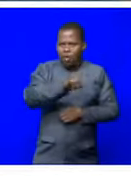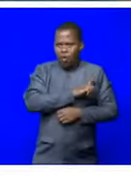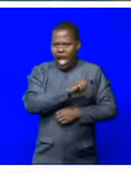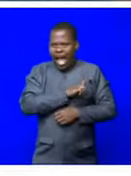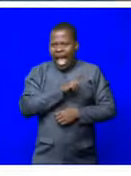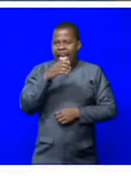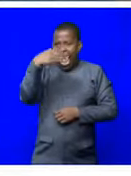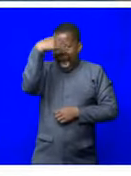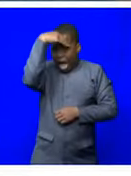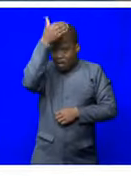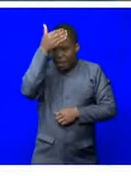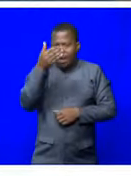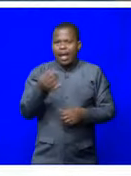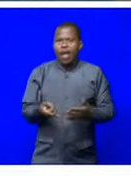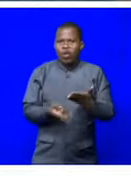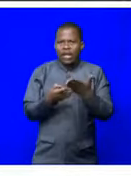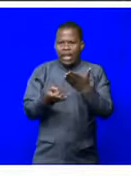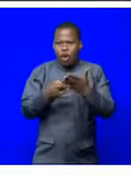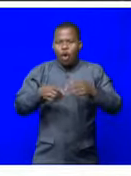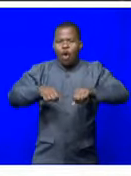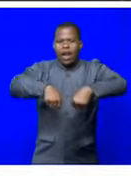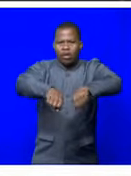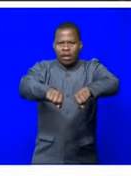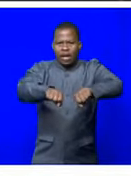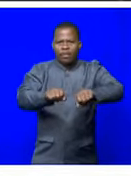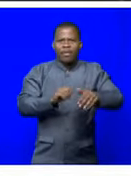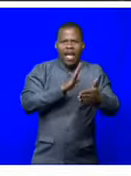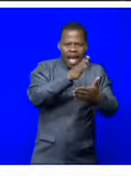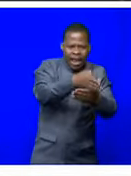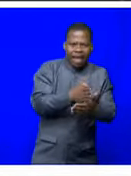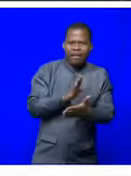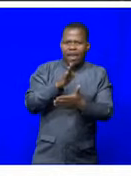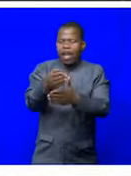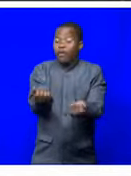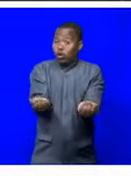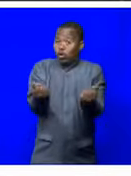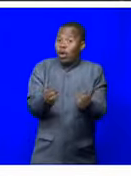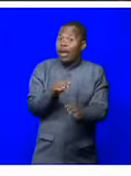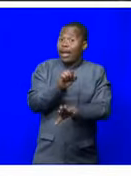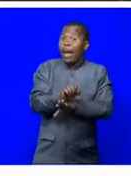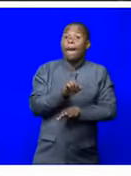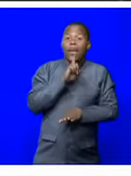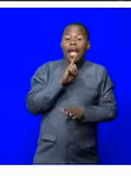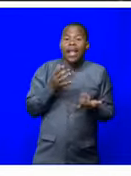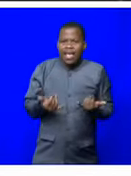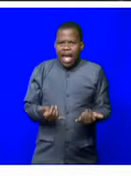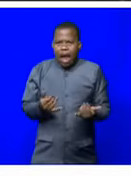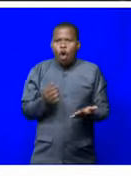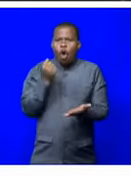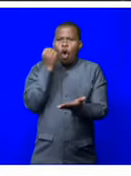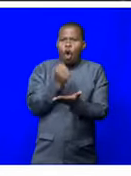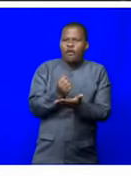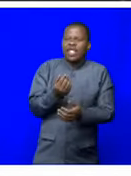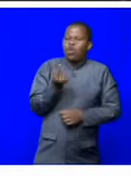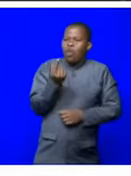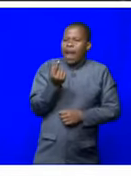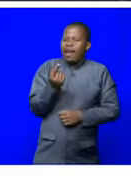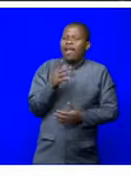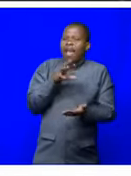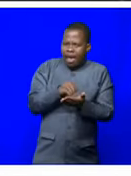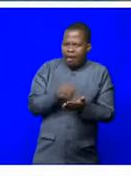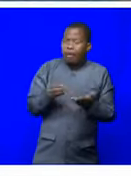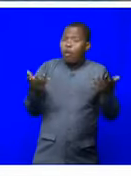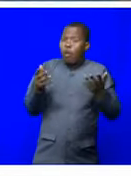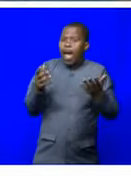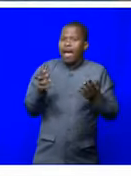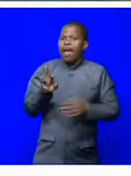decentralization le kula ama regions icine kwanyalo sinalinye lo office sihlalo liseshiselweni lokhu